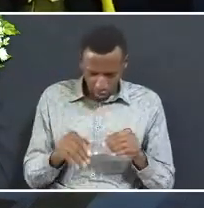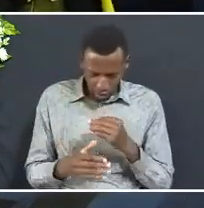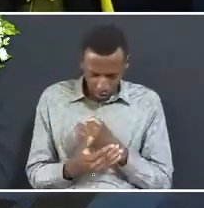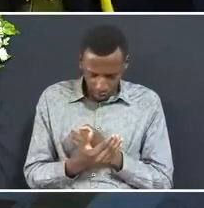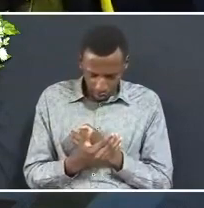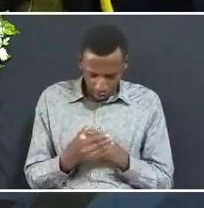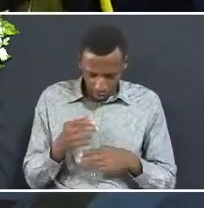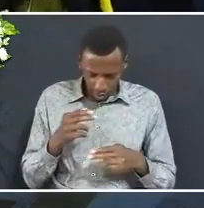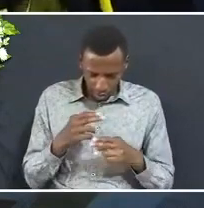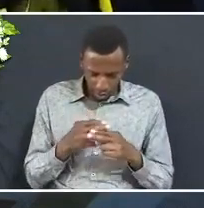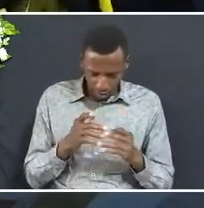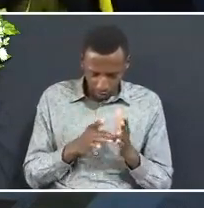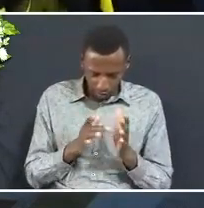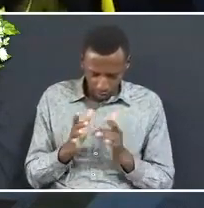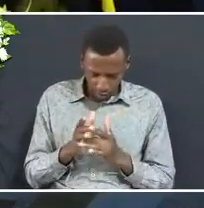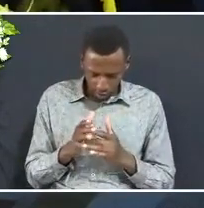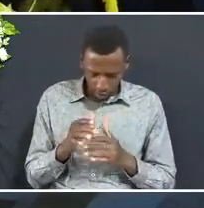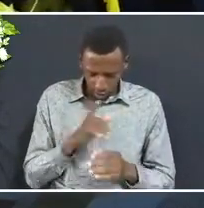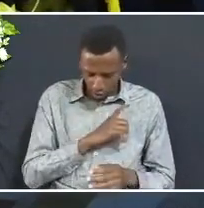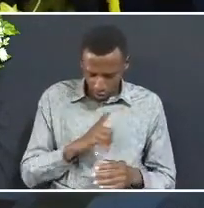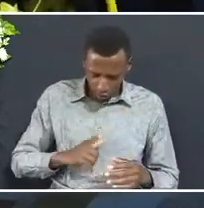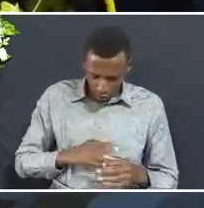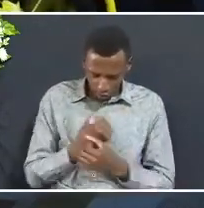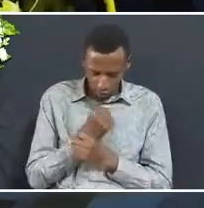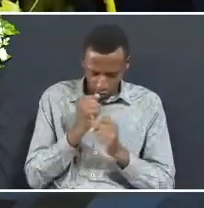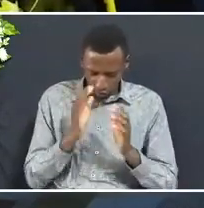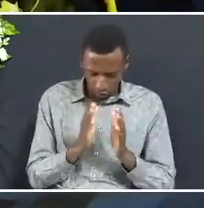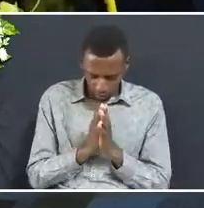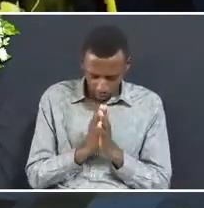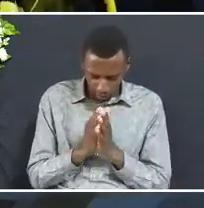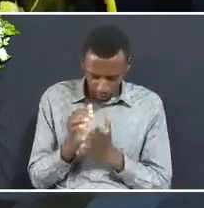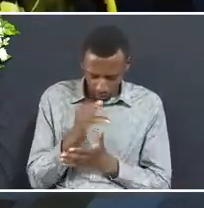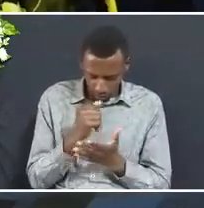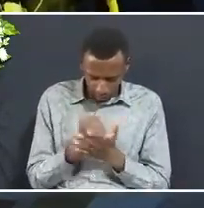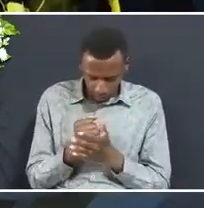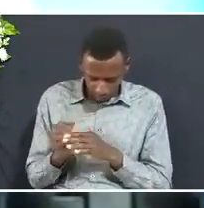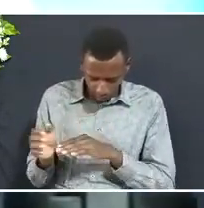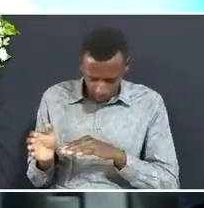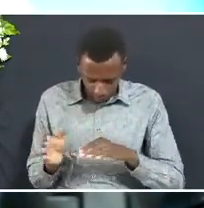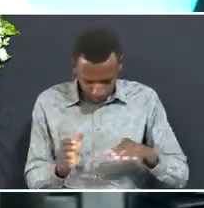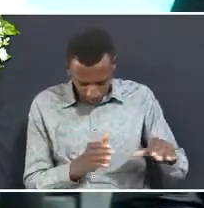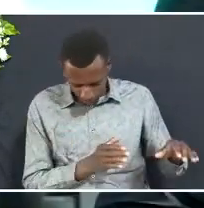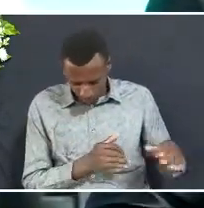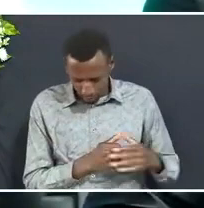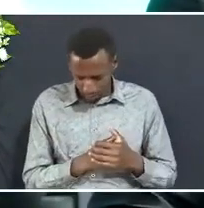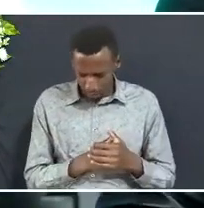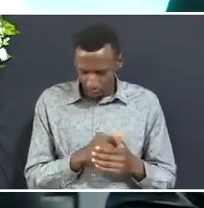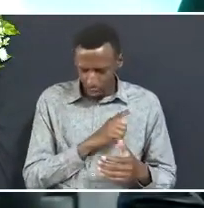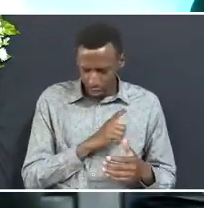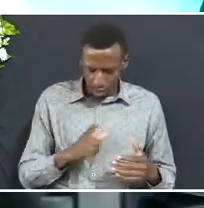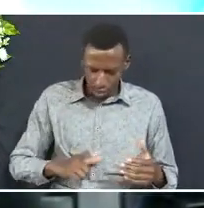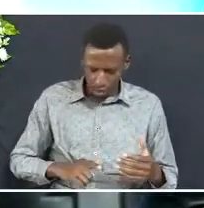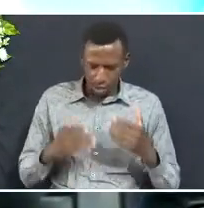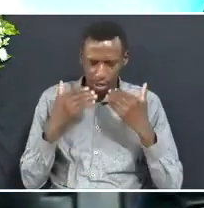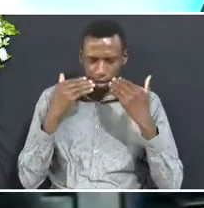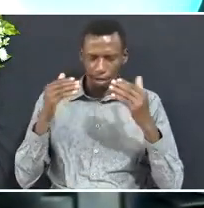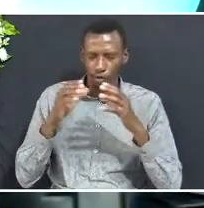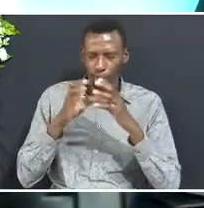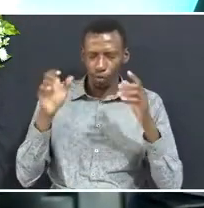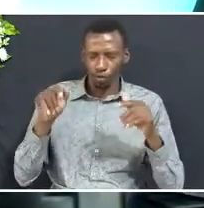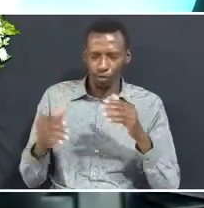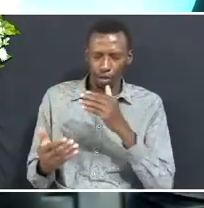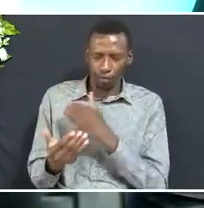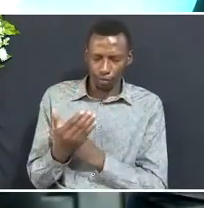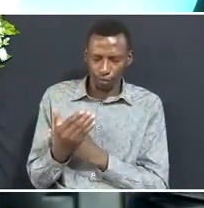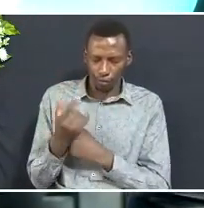Savior, we pray. Amen. God, thank you so much this morning for such a precious time that you have